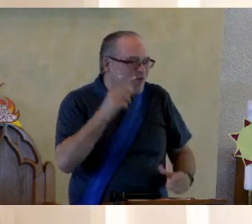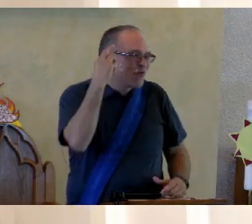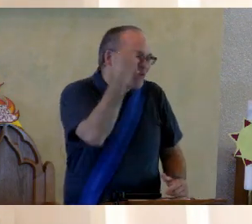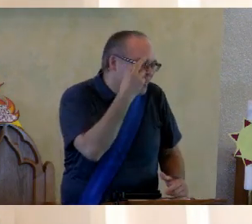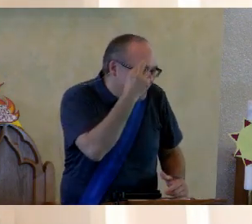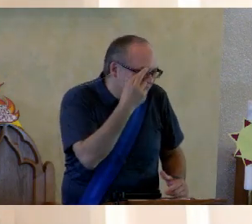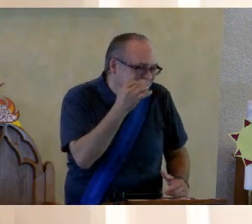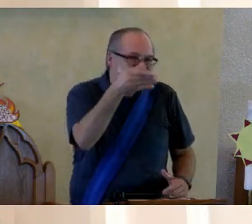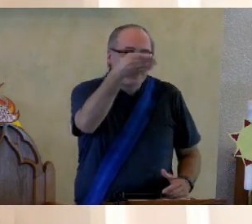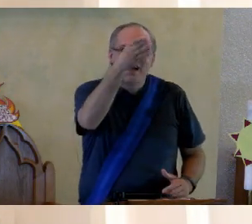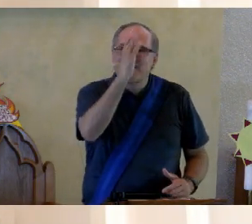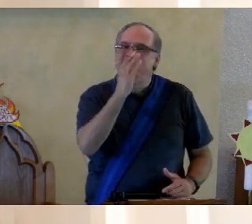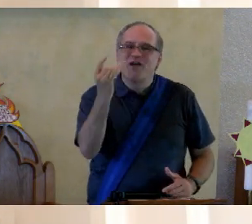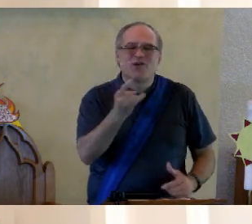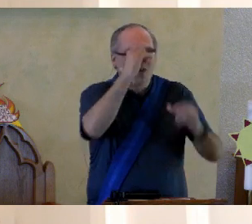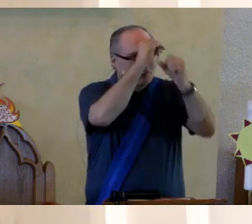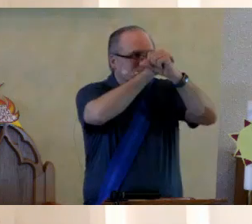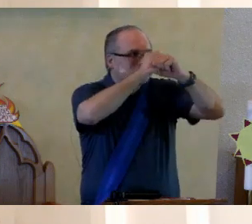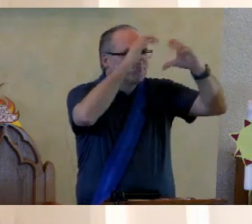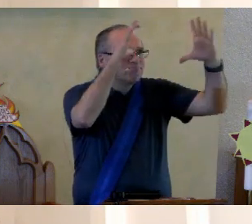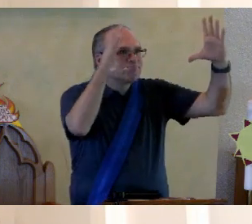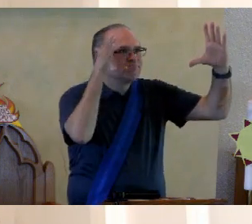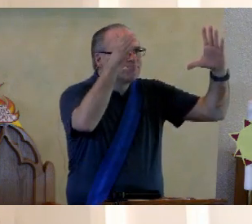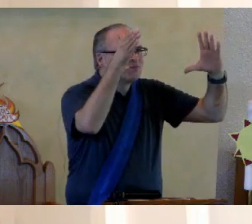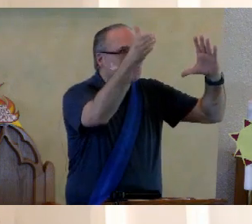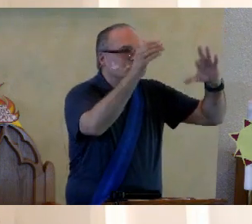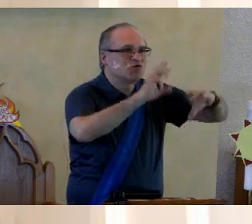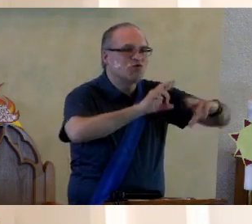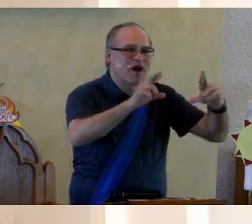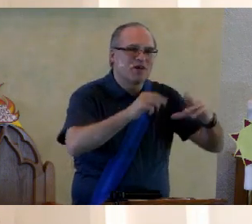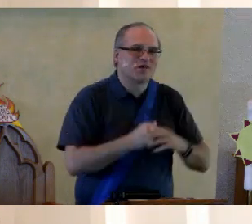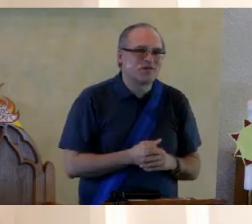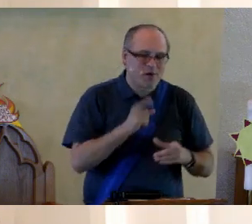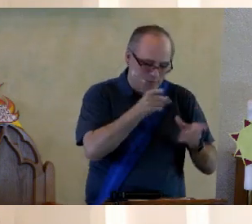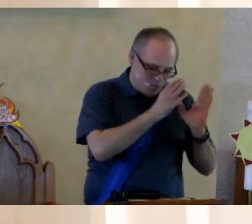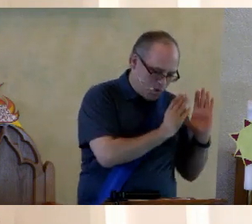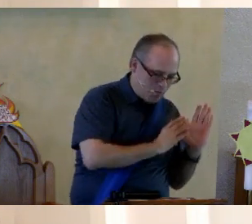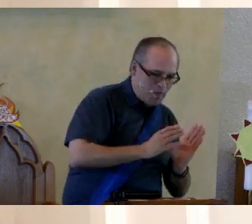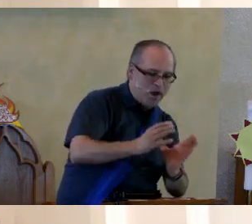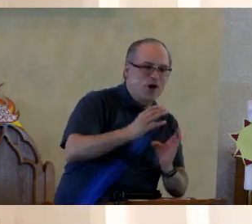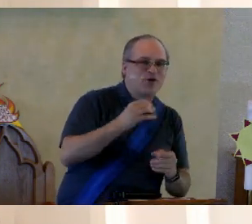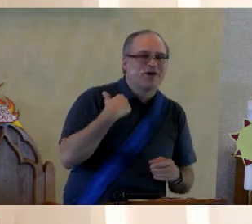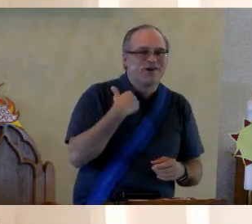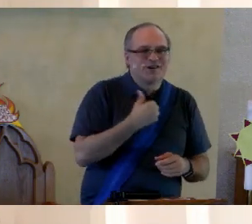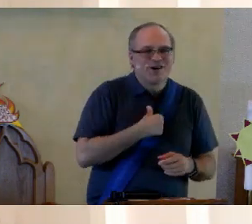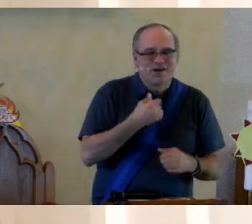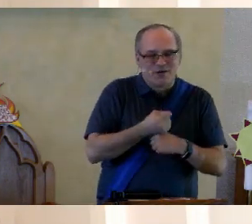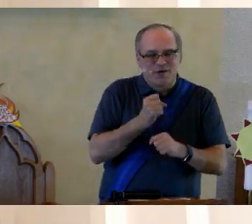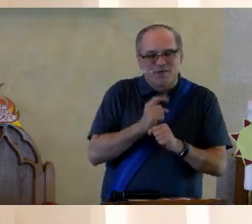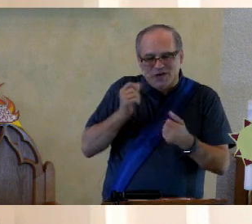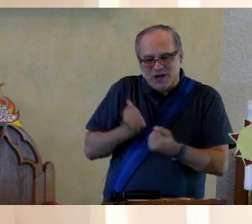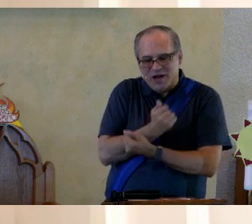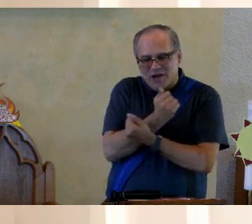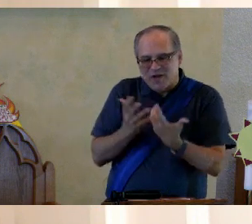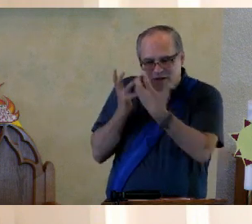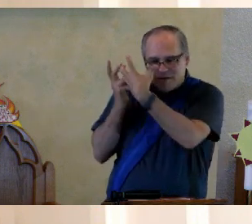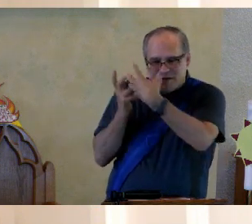light years ahead of us, at all times preparing the way and ensuring that the conditions are ideal for our